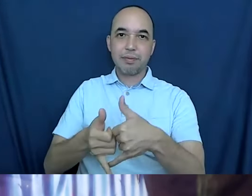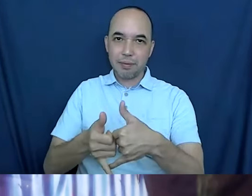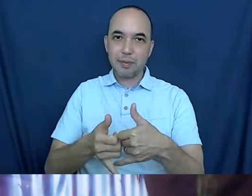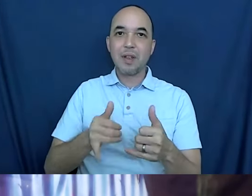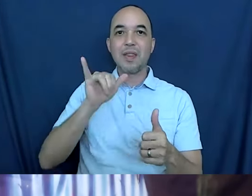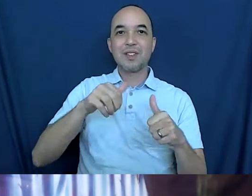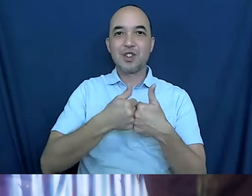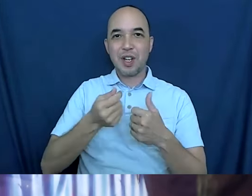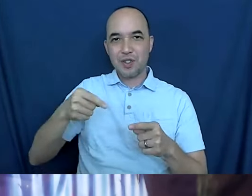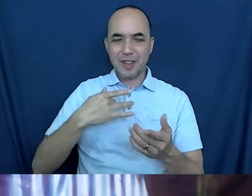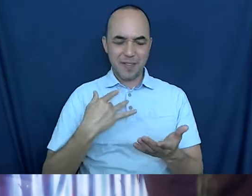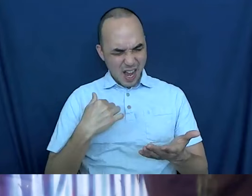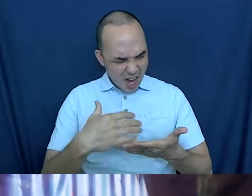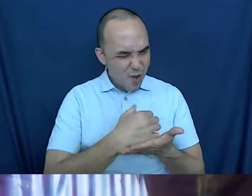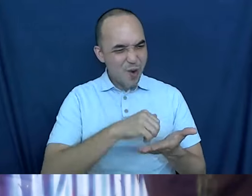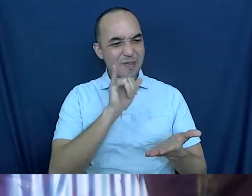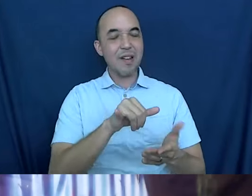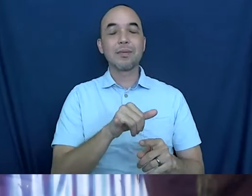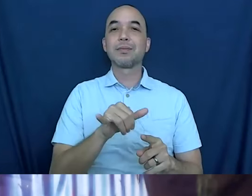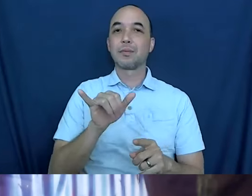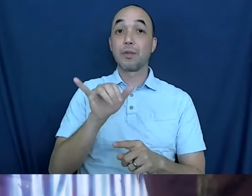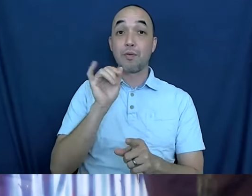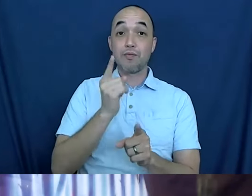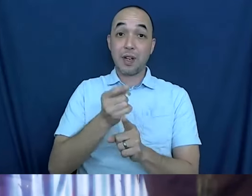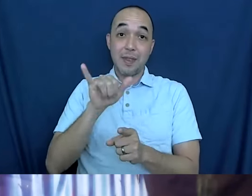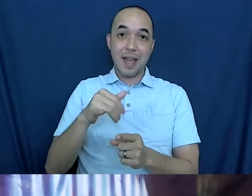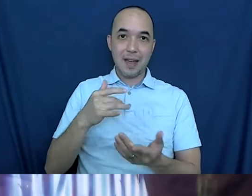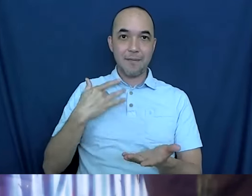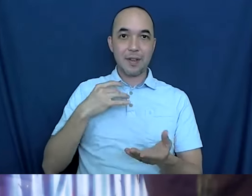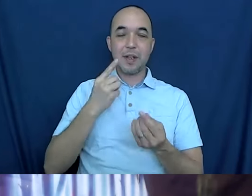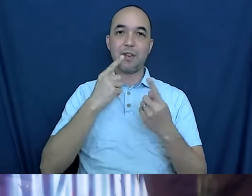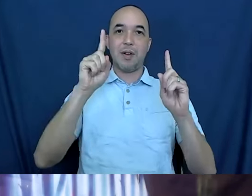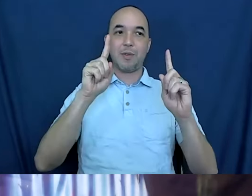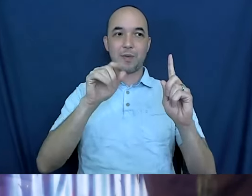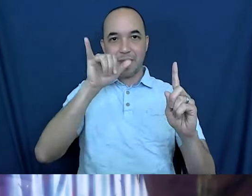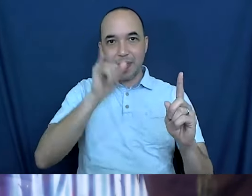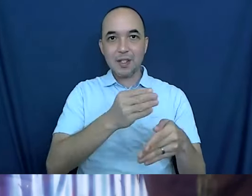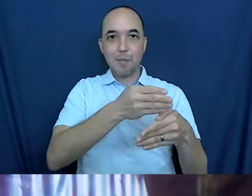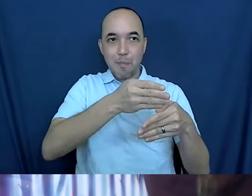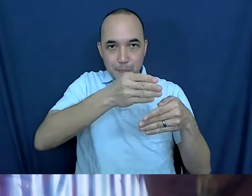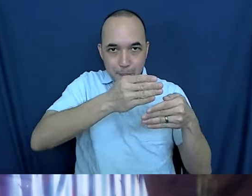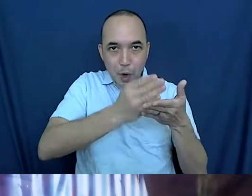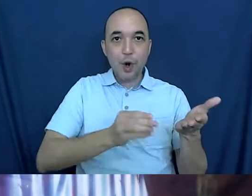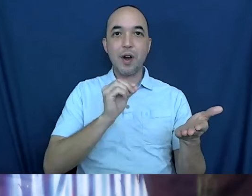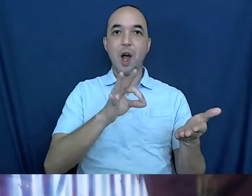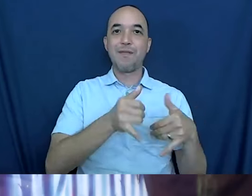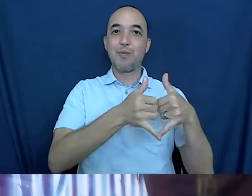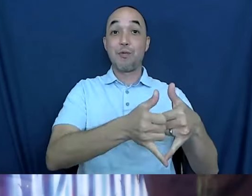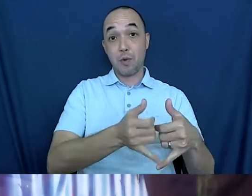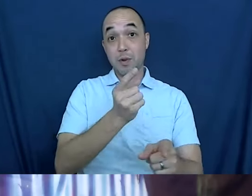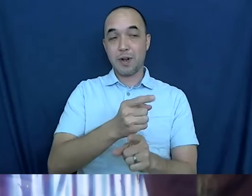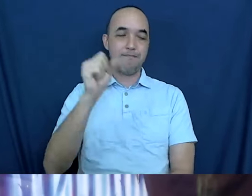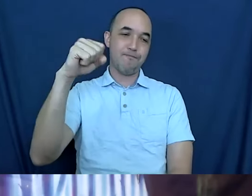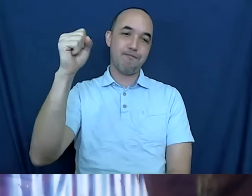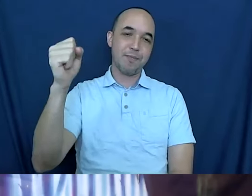it. That sense of accomplishment is essentially part of the puzzle, really. Yes, it is. Mm-hmm. That's awesome. Absolutely. I know we also suffer from